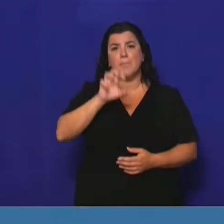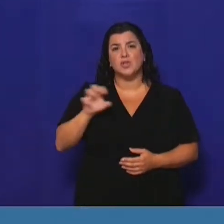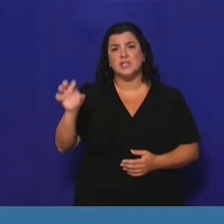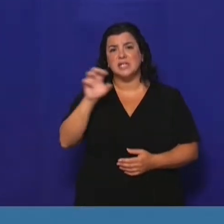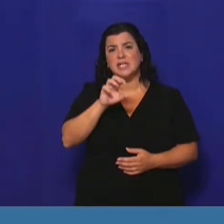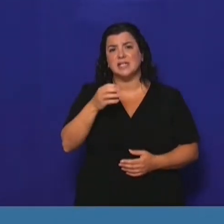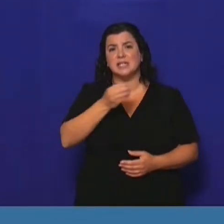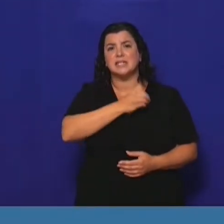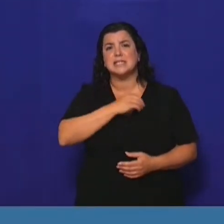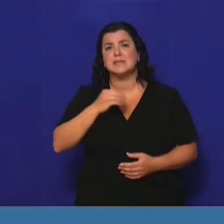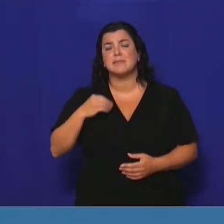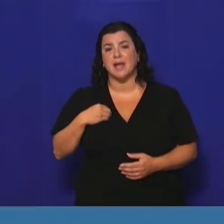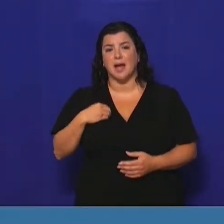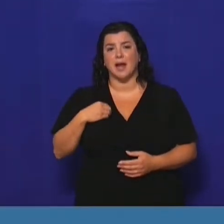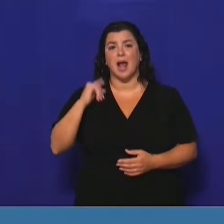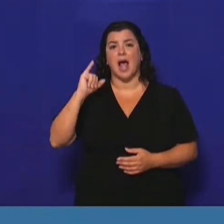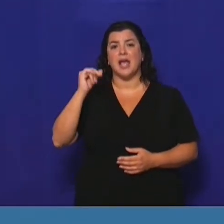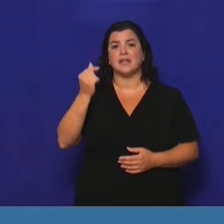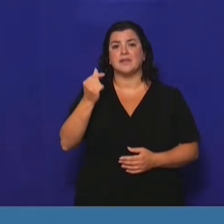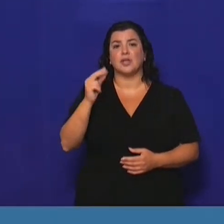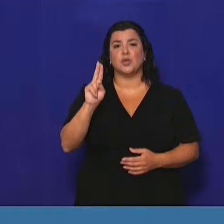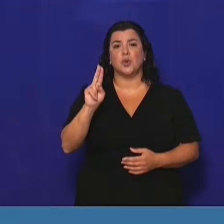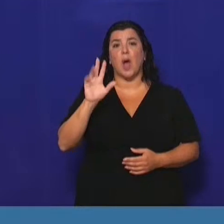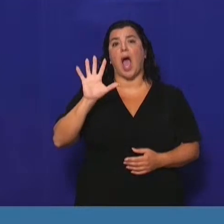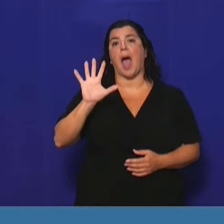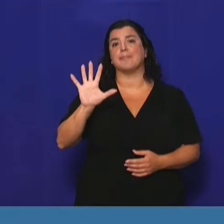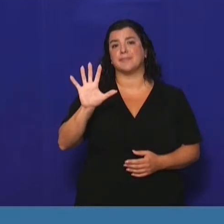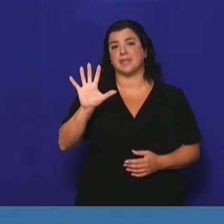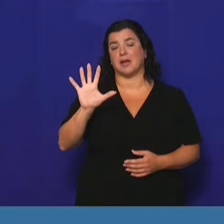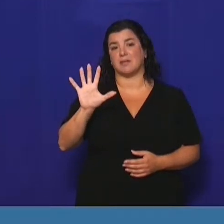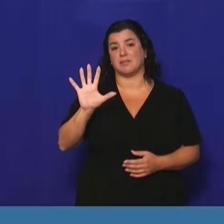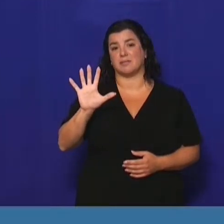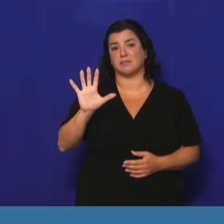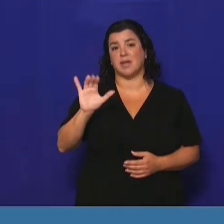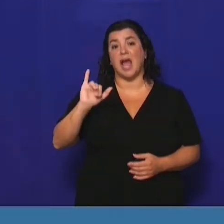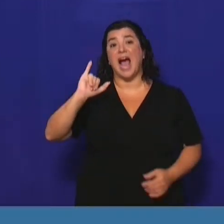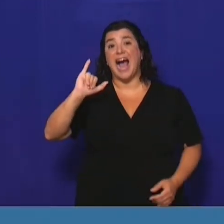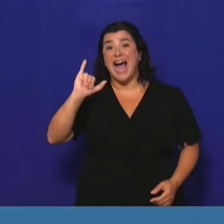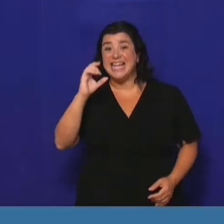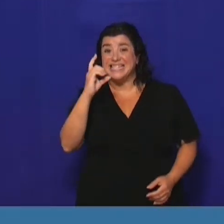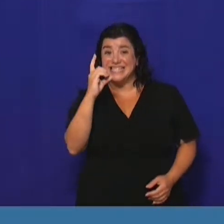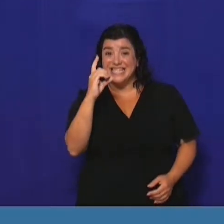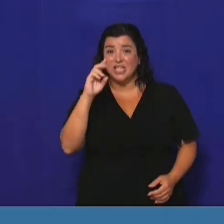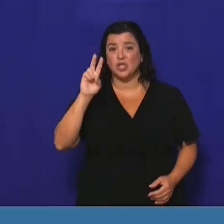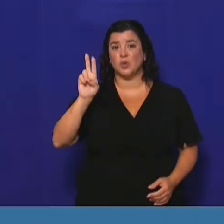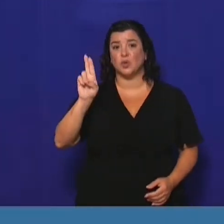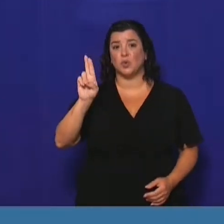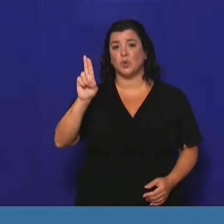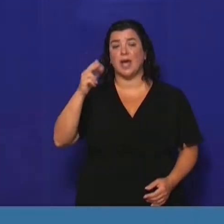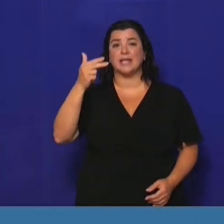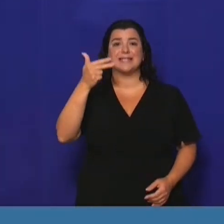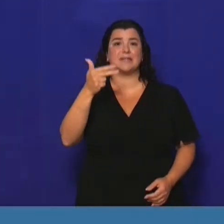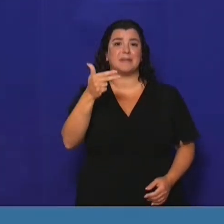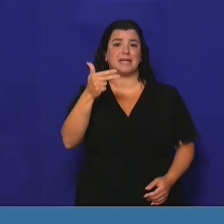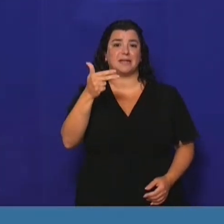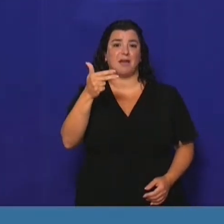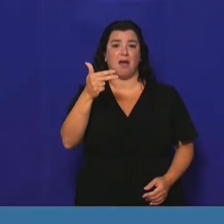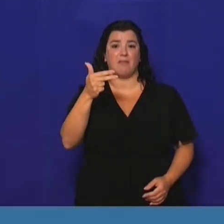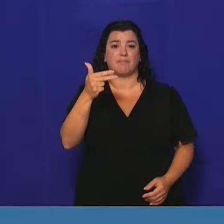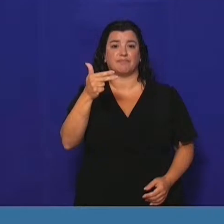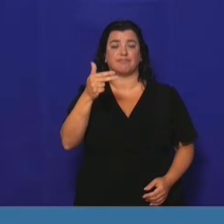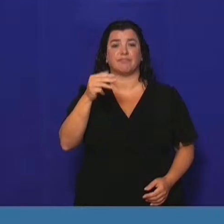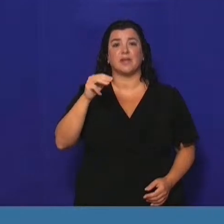l-isptar, l-ITU għandna 5 persuni, fl-Infectious Diseases Unit ta' Mater Dei għandna 8